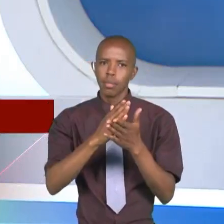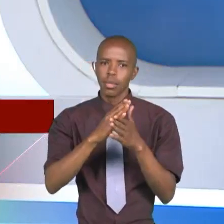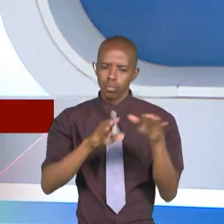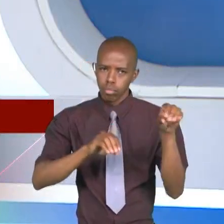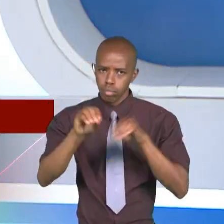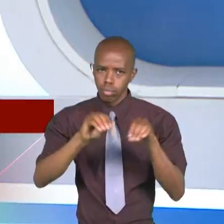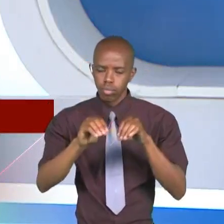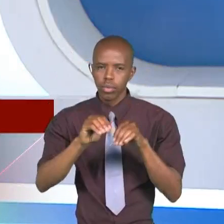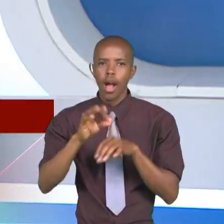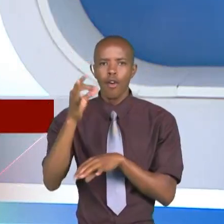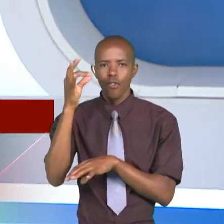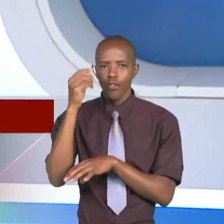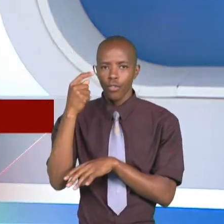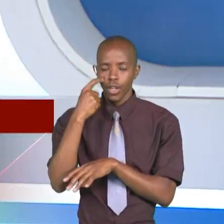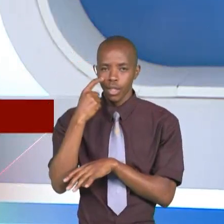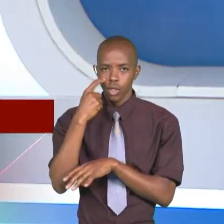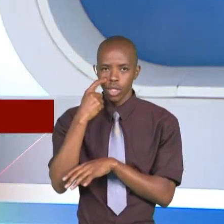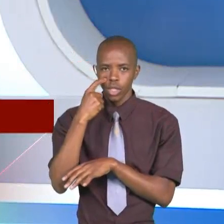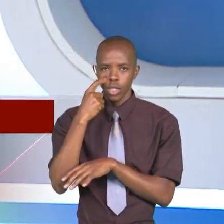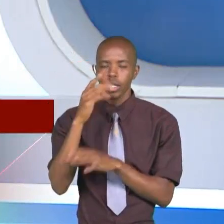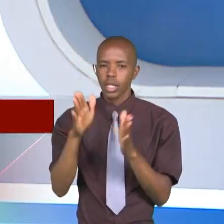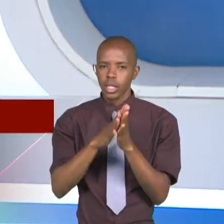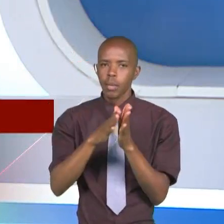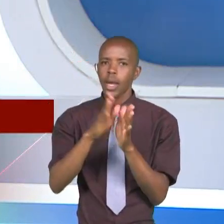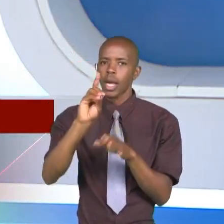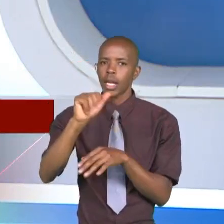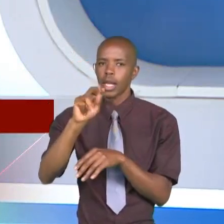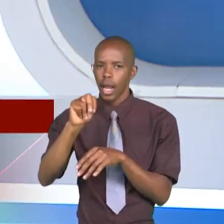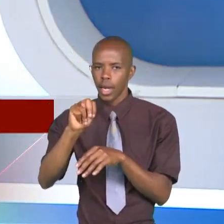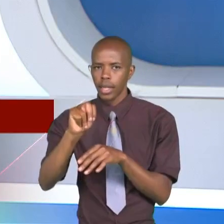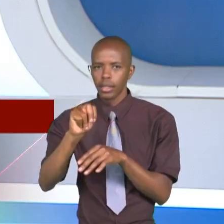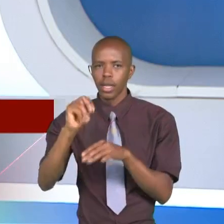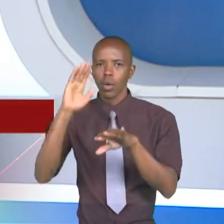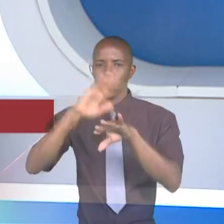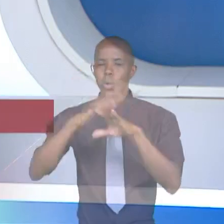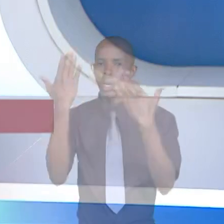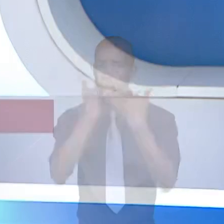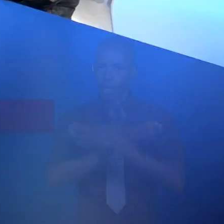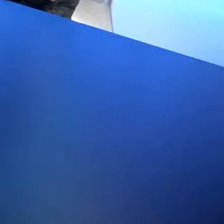starting with Frederick Muitiriri and Daniel Karaoke and Clifford Doby. Good evening.